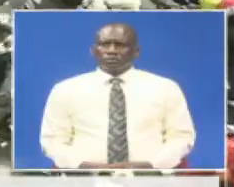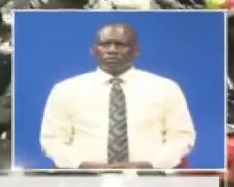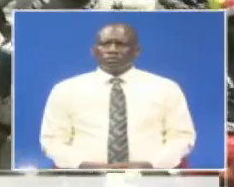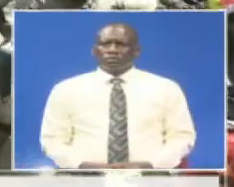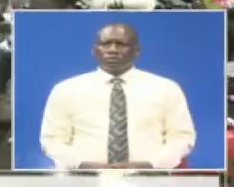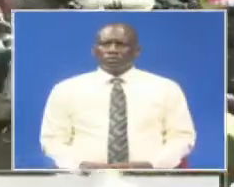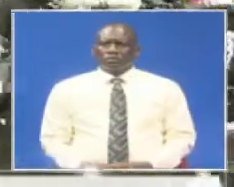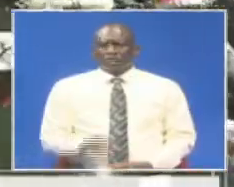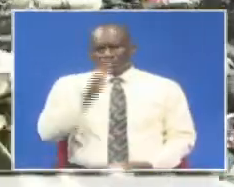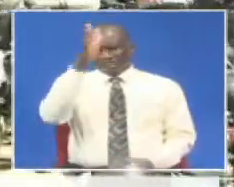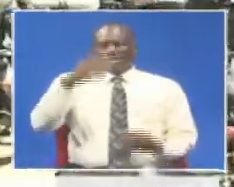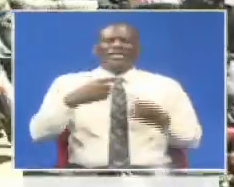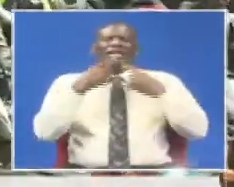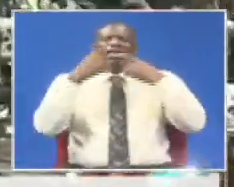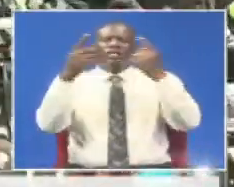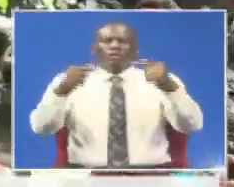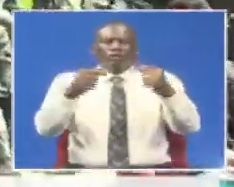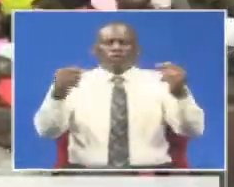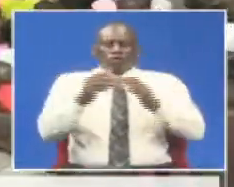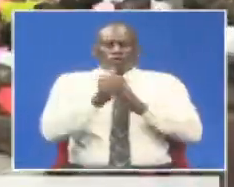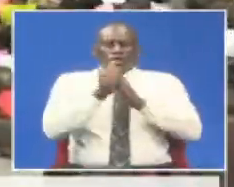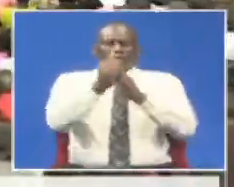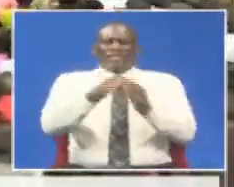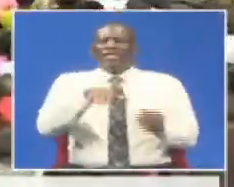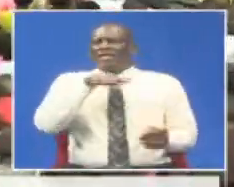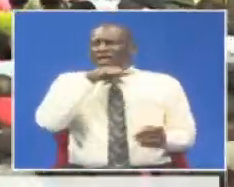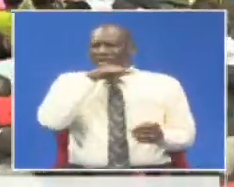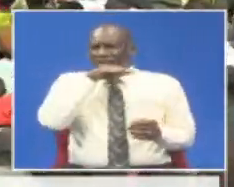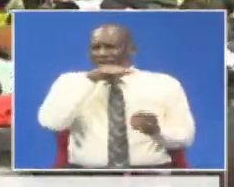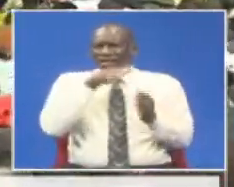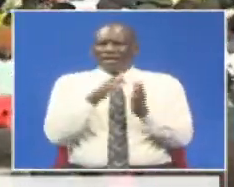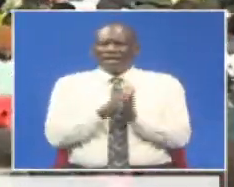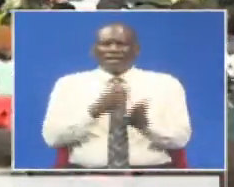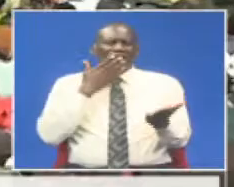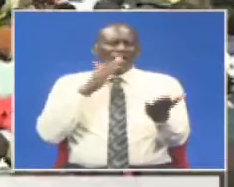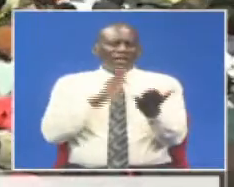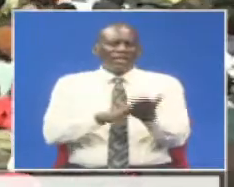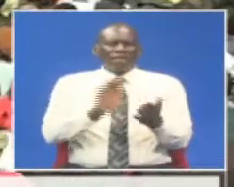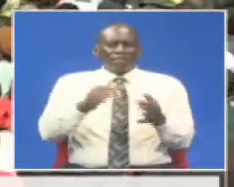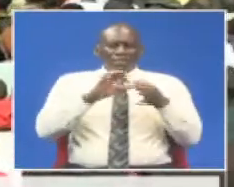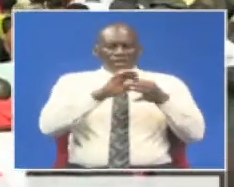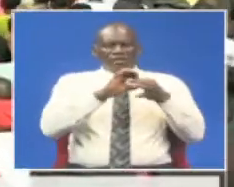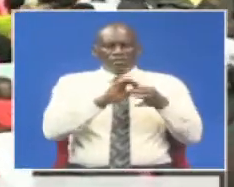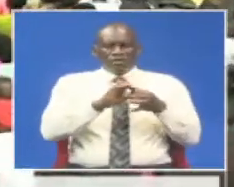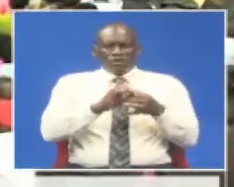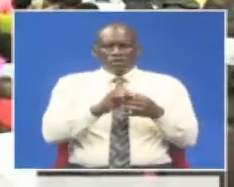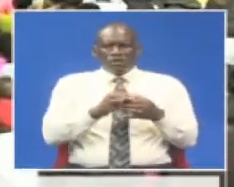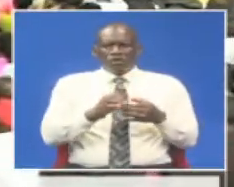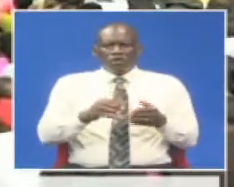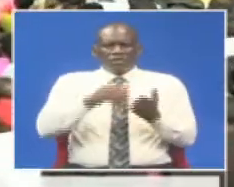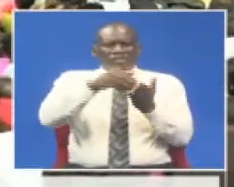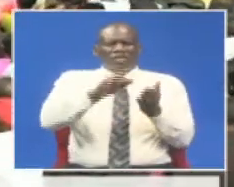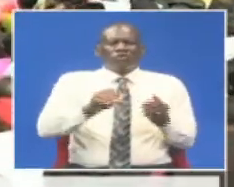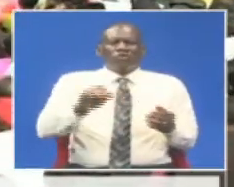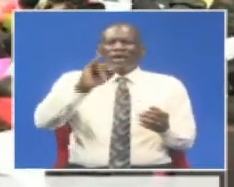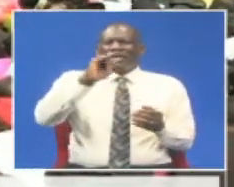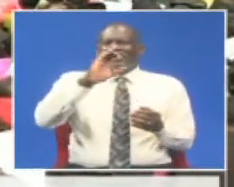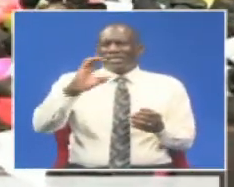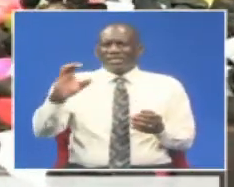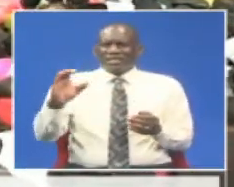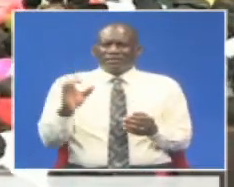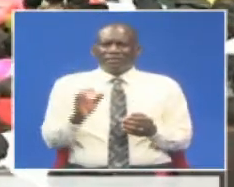Sunday's declaration by opposition leader Raila Odinga and a letter by the Azimio camp to the International Criminal Court,